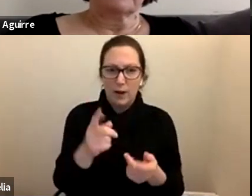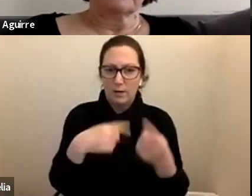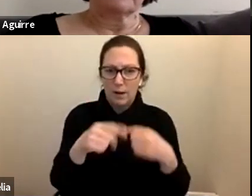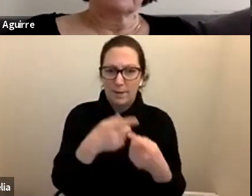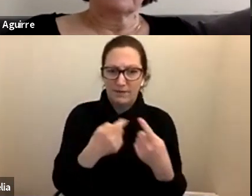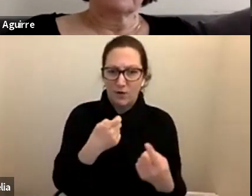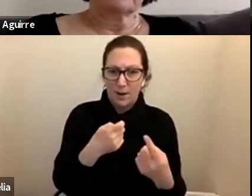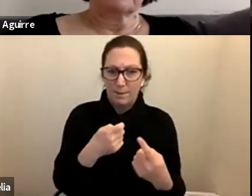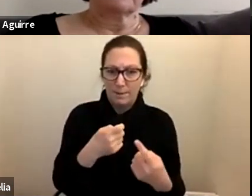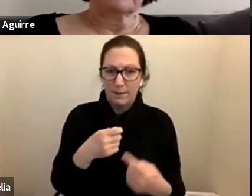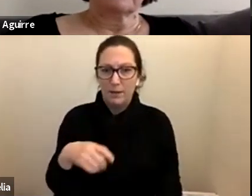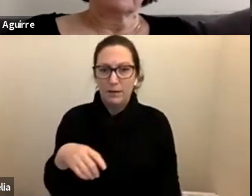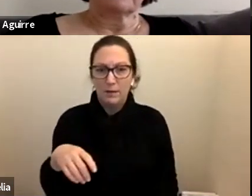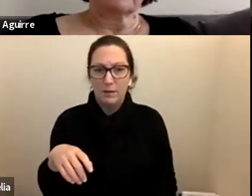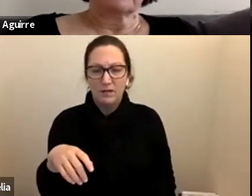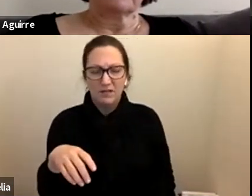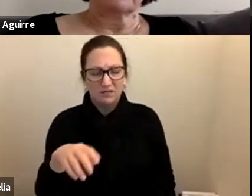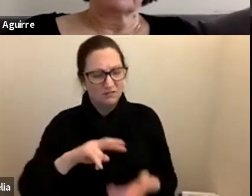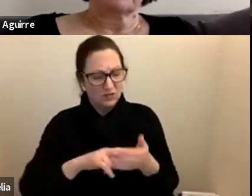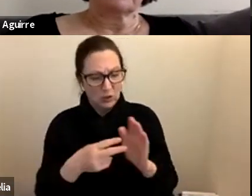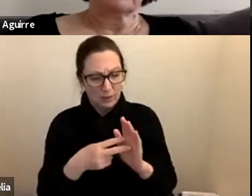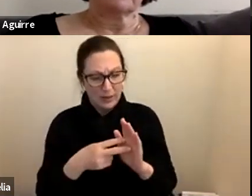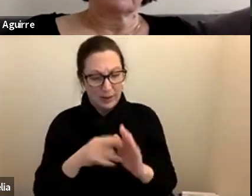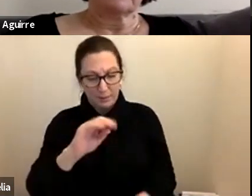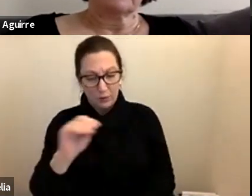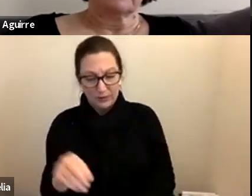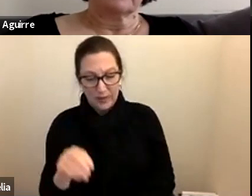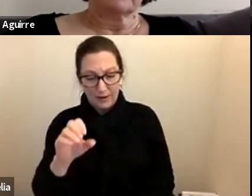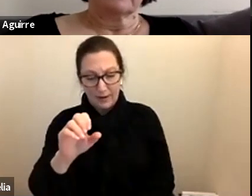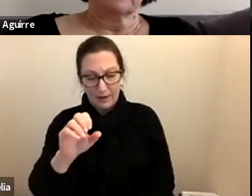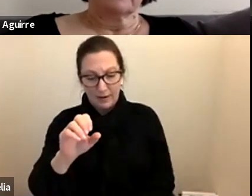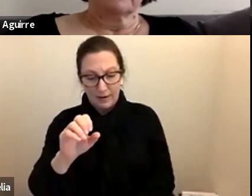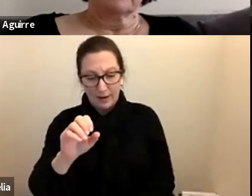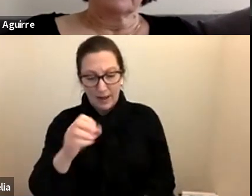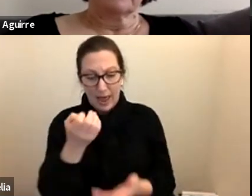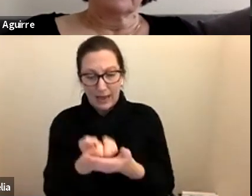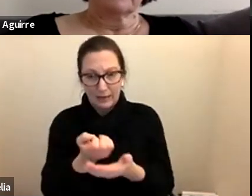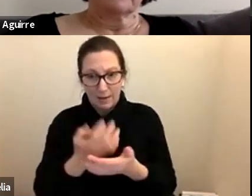Like the percentage of economically disadvantaged students within each zip code, is that?